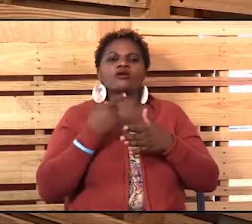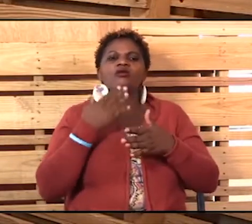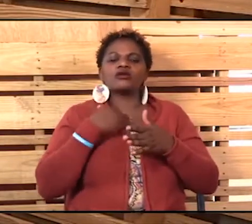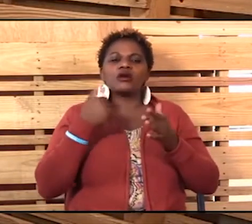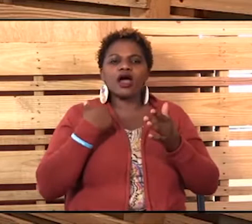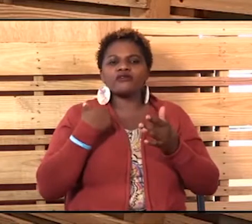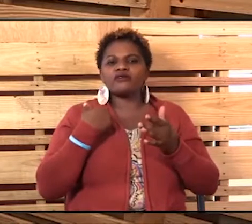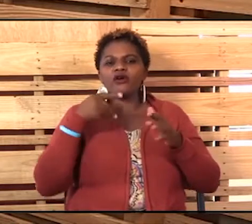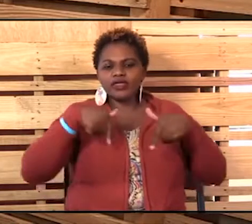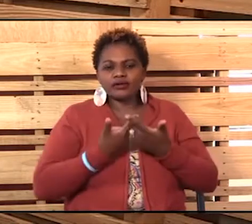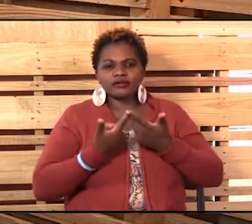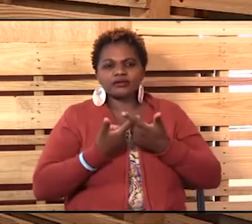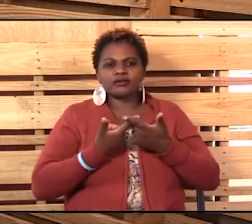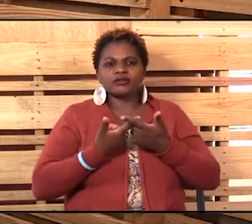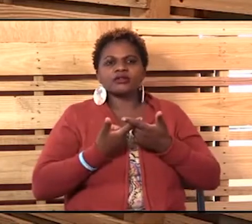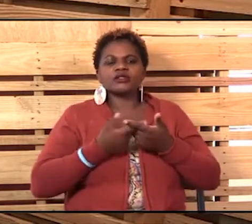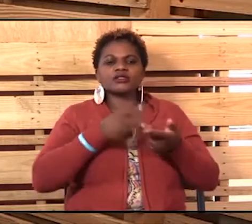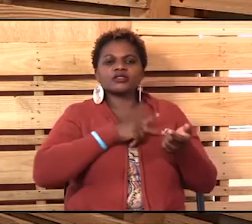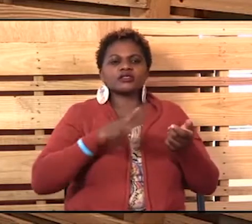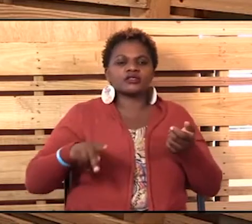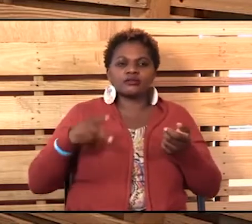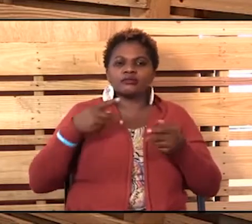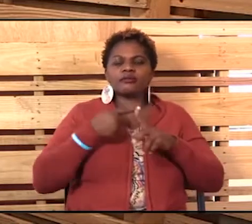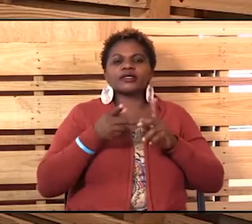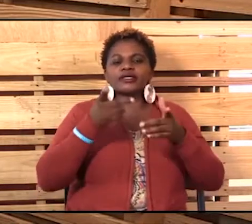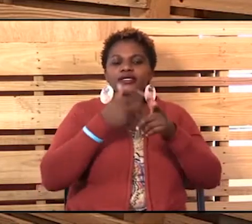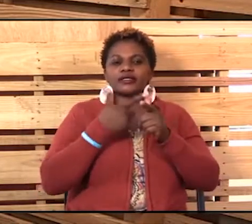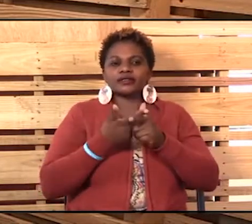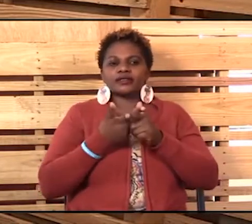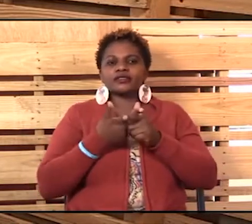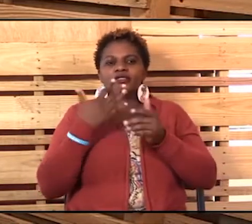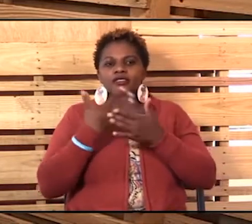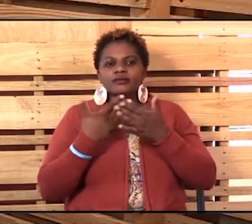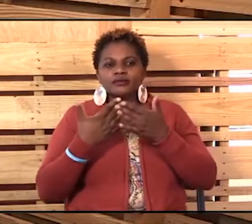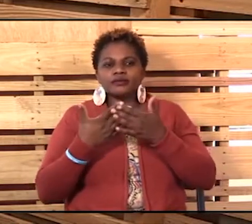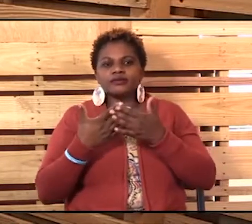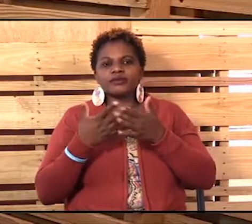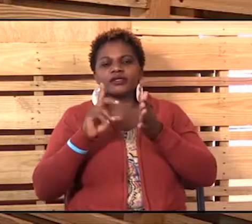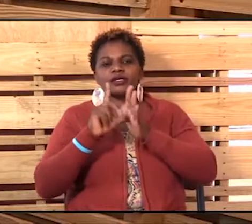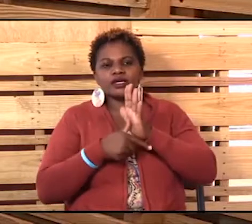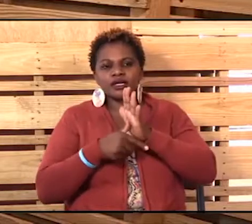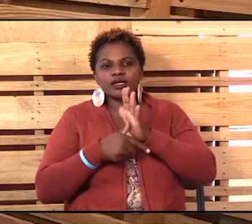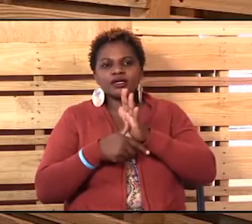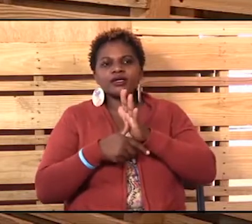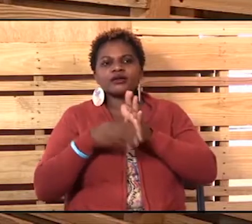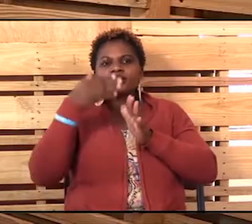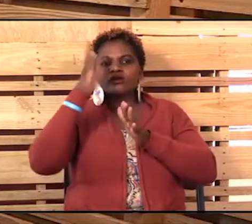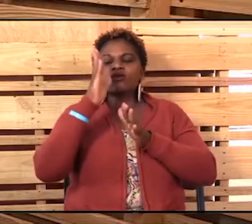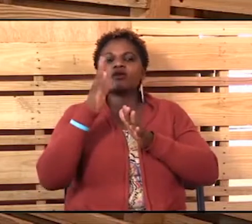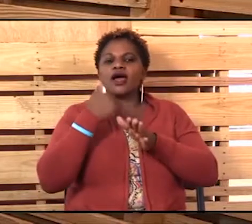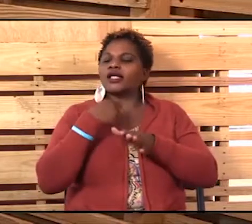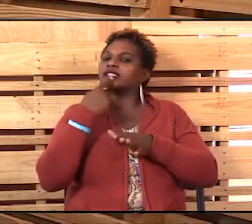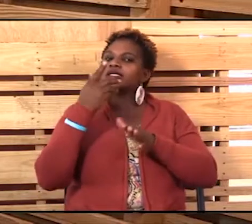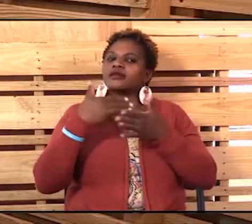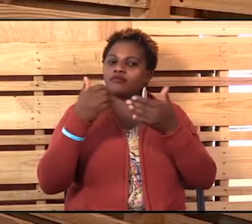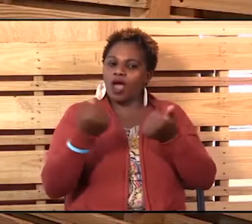have only themselves as a king. Ooh. But then it was something that we are going to know later that actually God had already